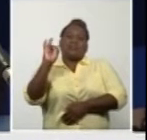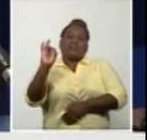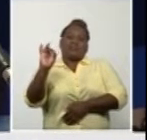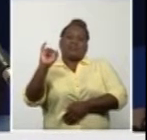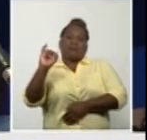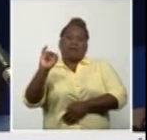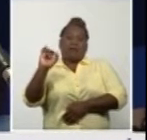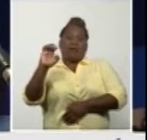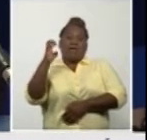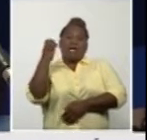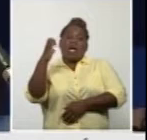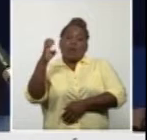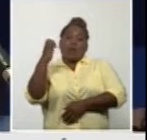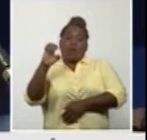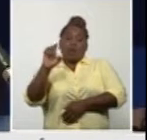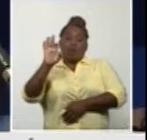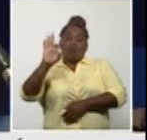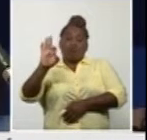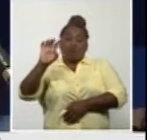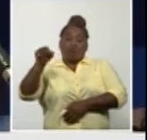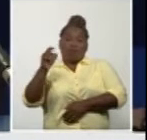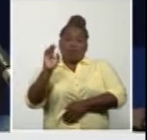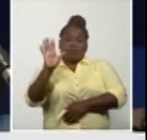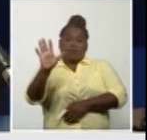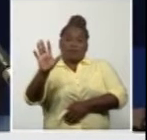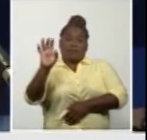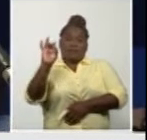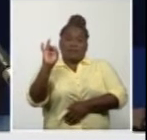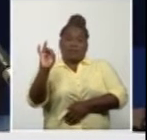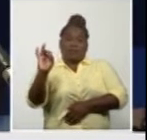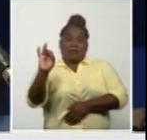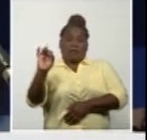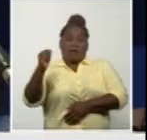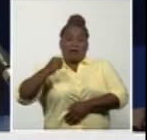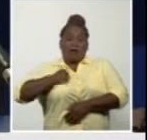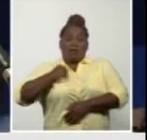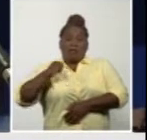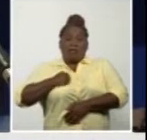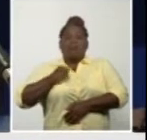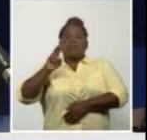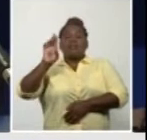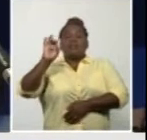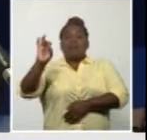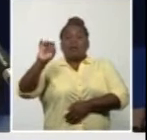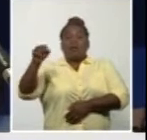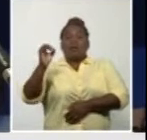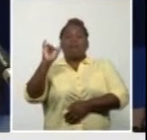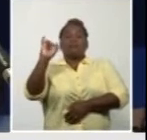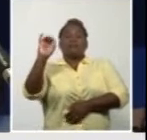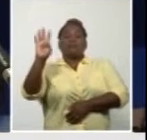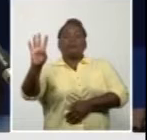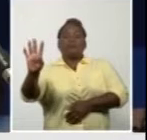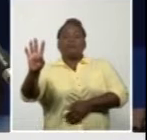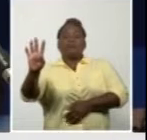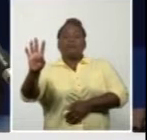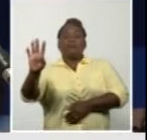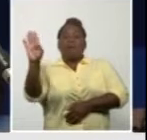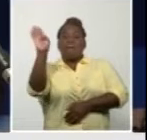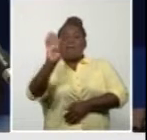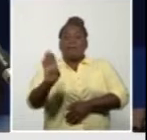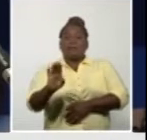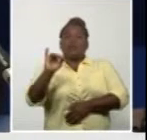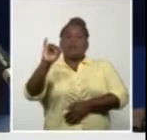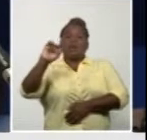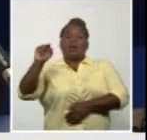Ecuador with a rate of 8.57, Canada 7.64, Brazil